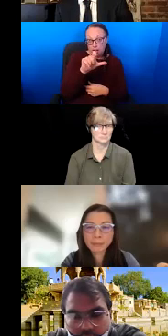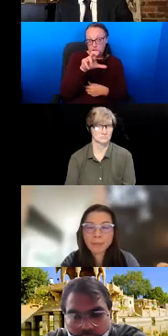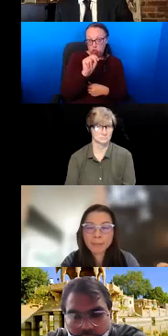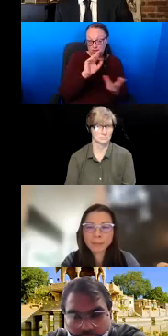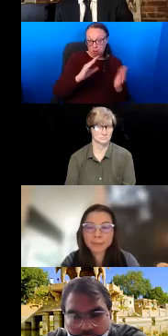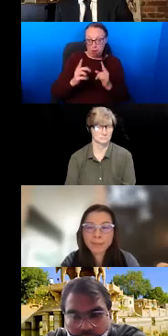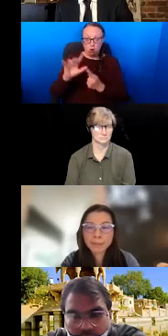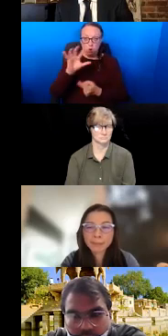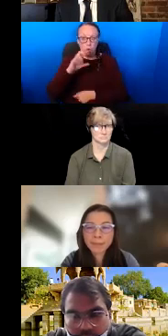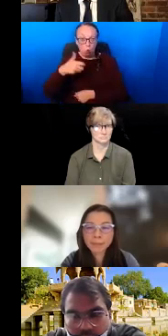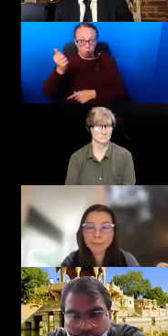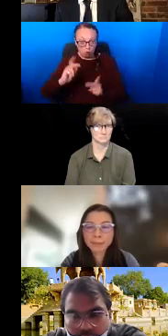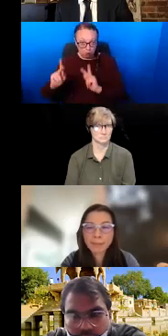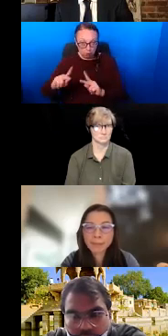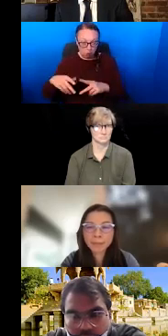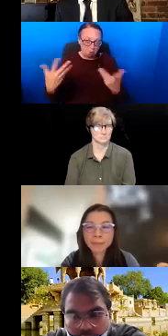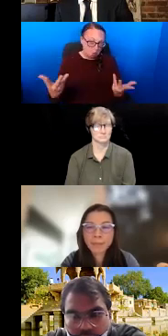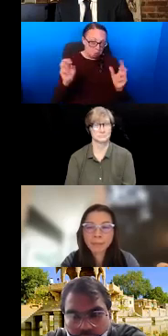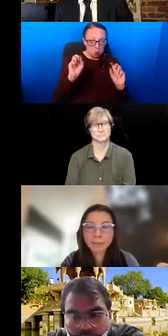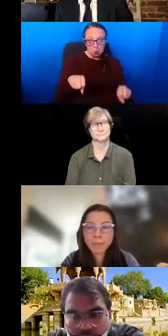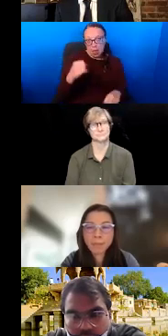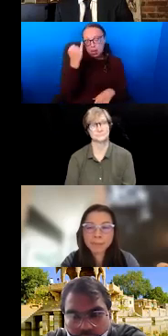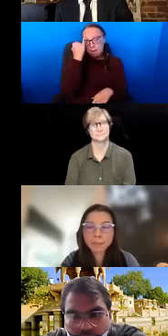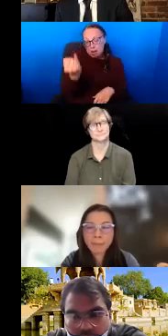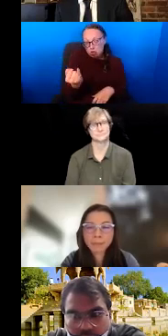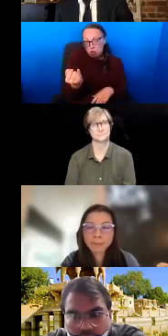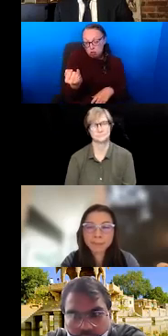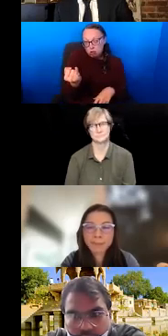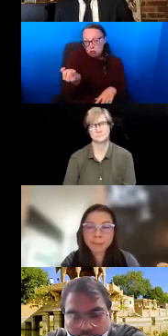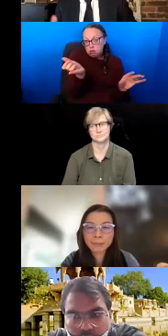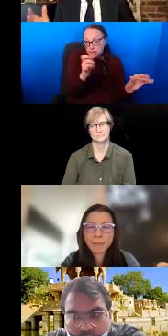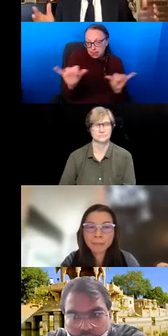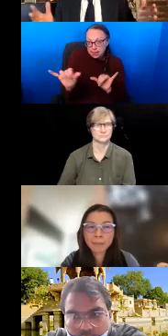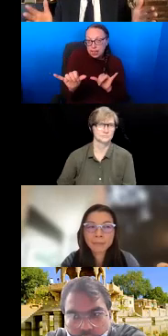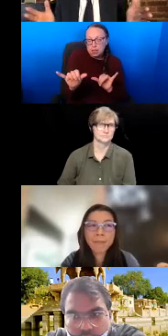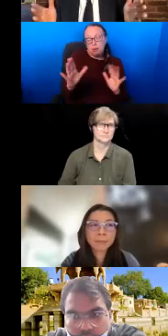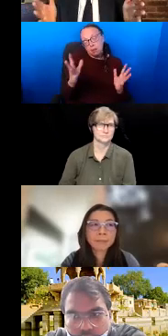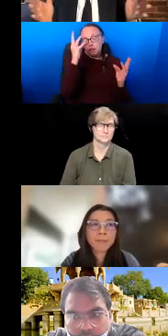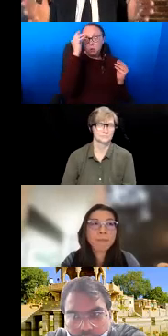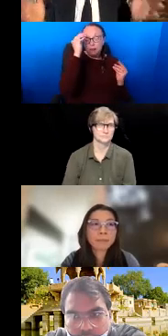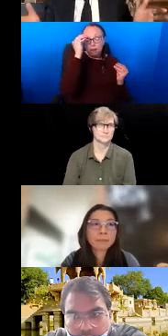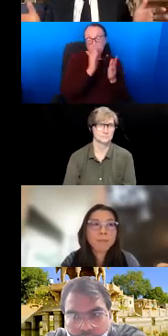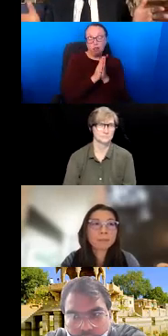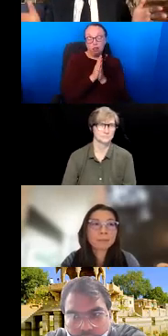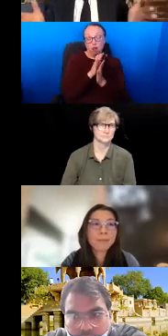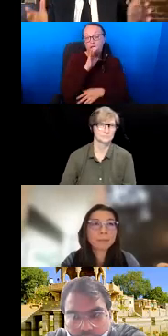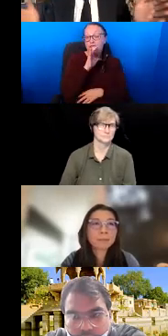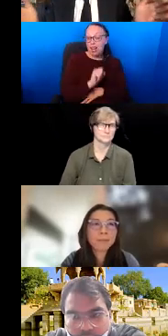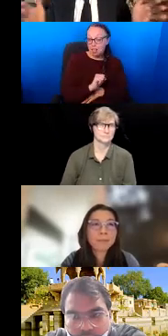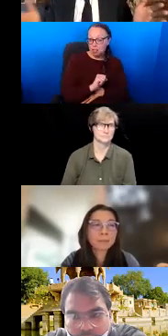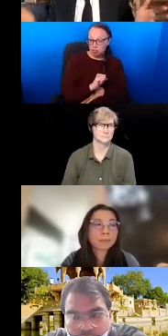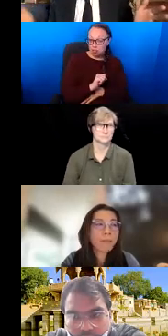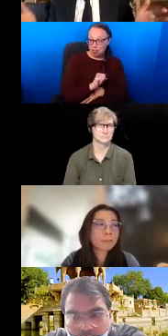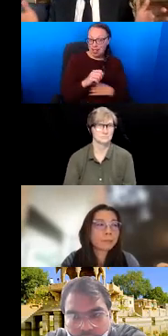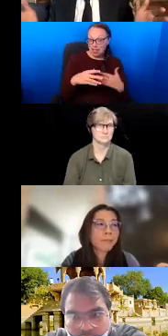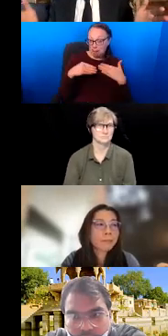For instance, you can imagine that the same, if you think of age as a